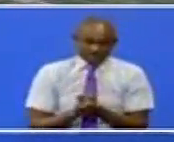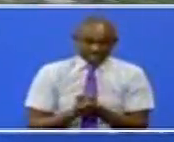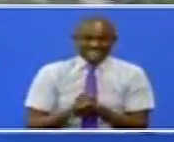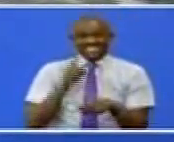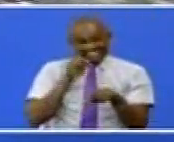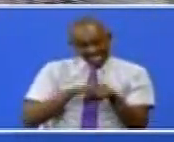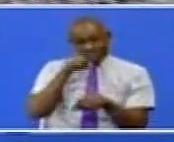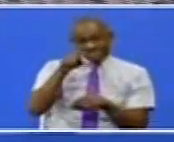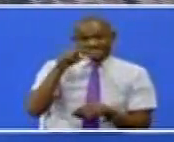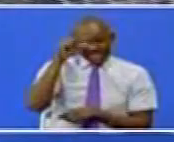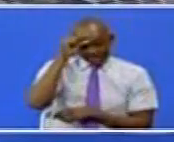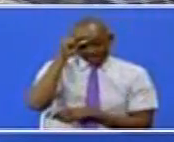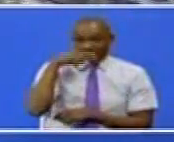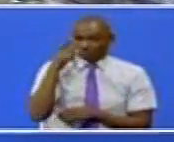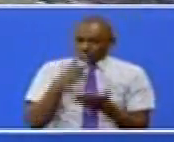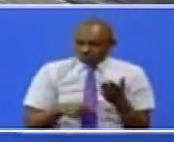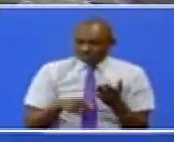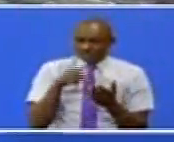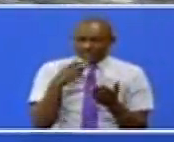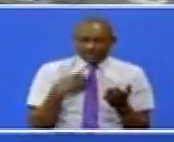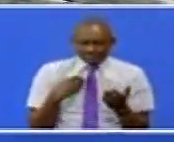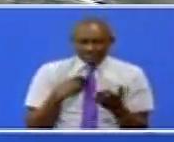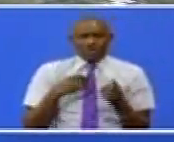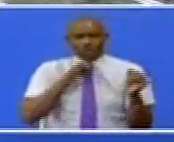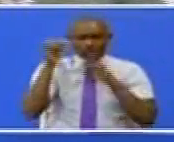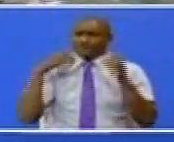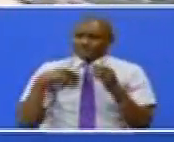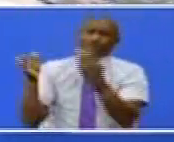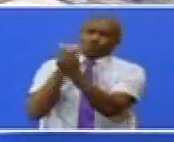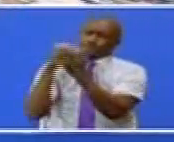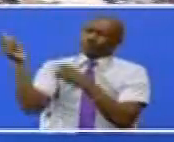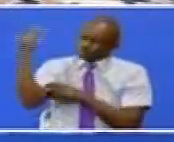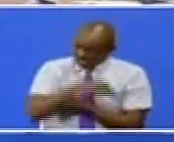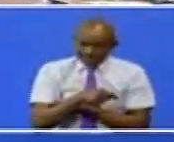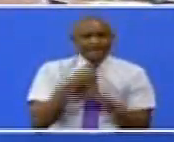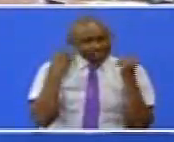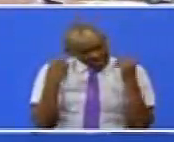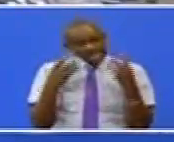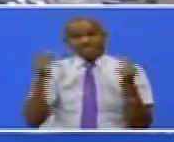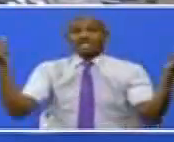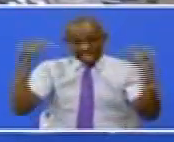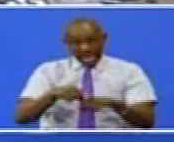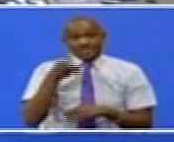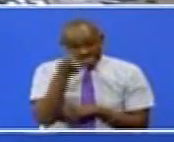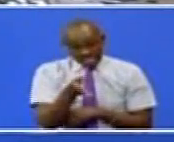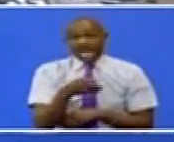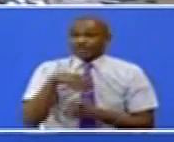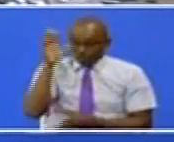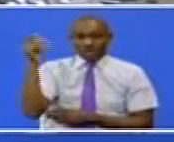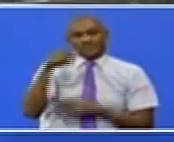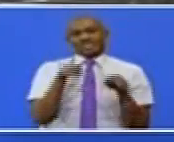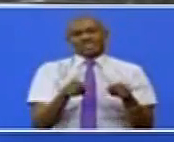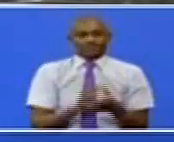the state has been on a charm offensive luring foreign investors, a good number have been forthcoming, with the majority still holding